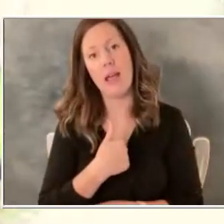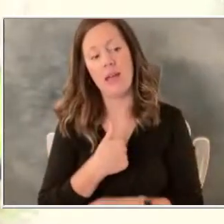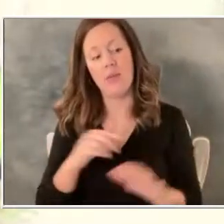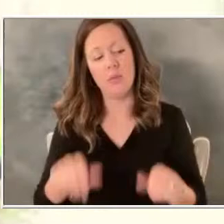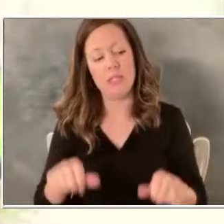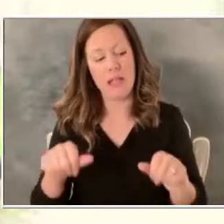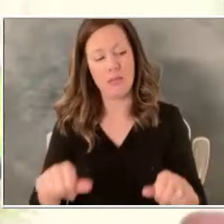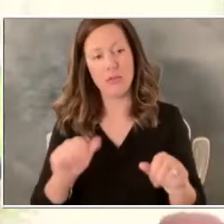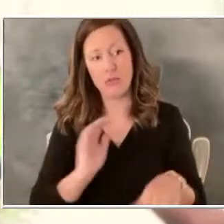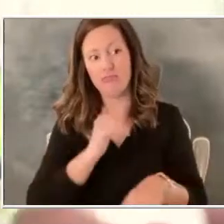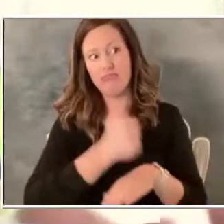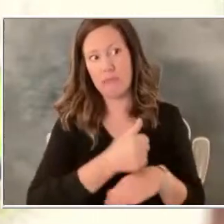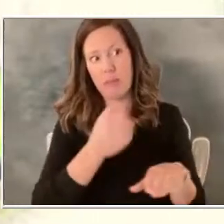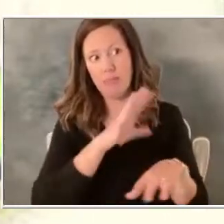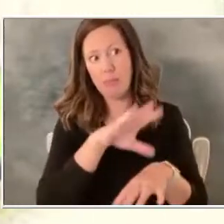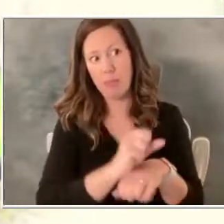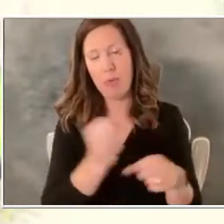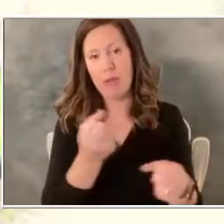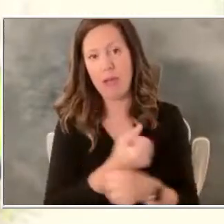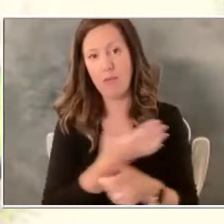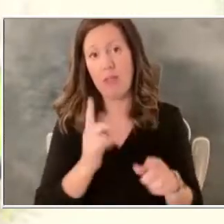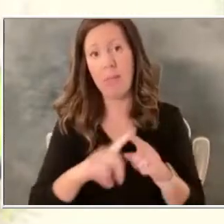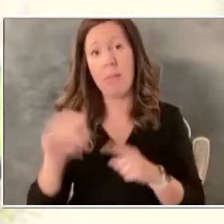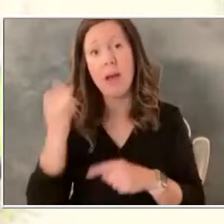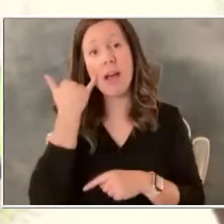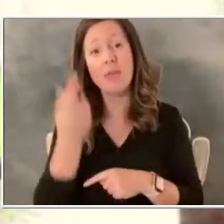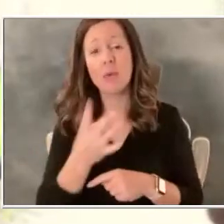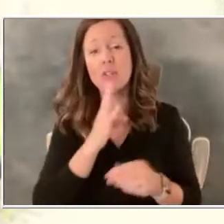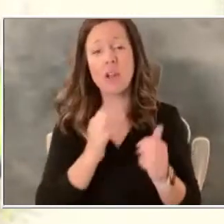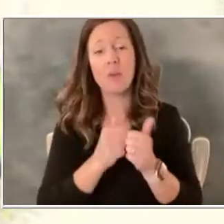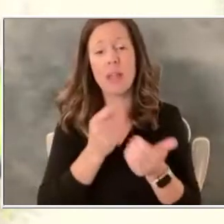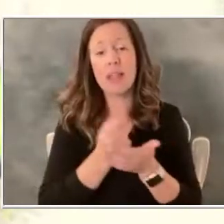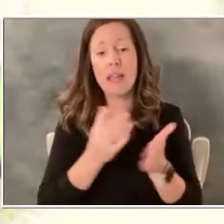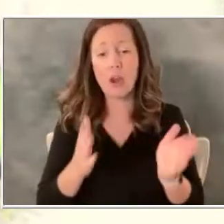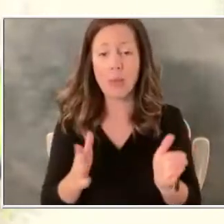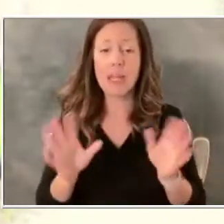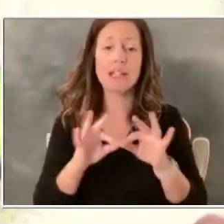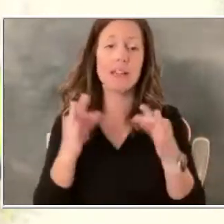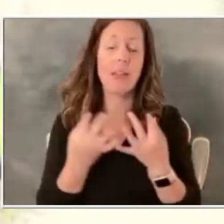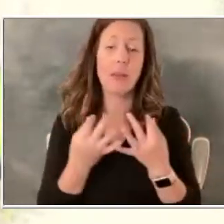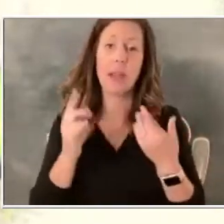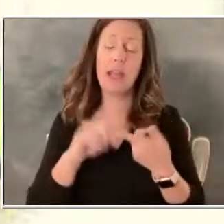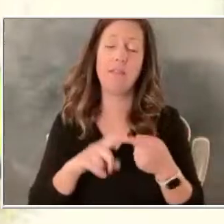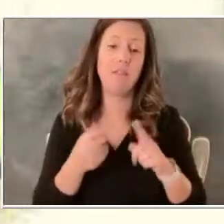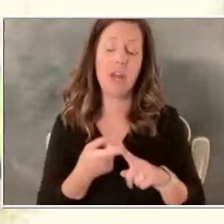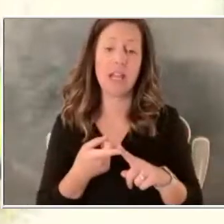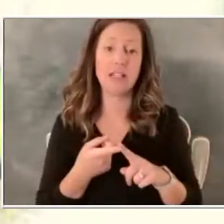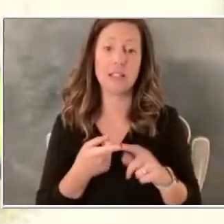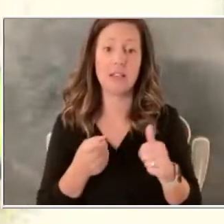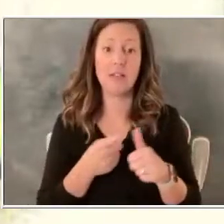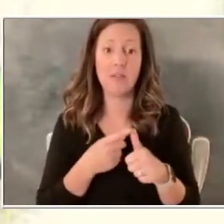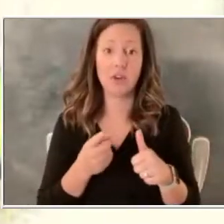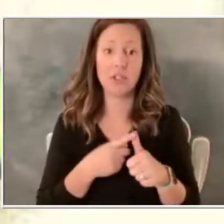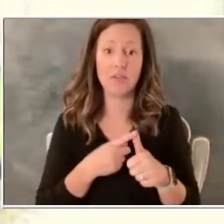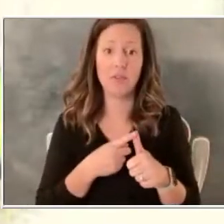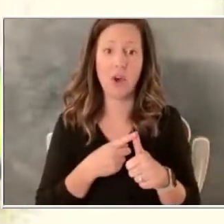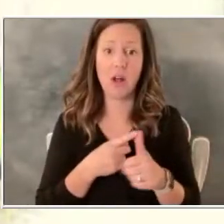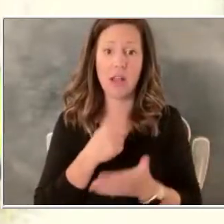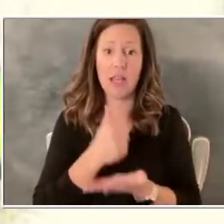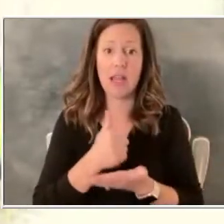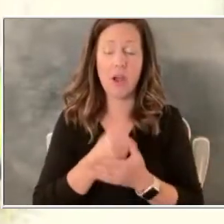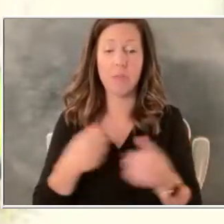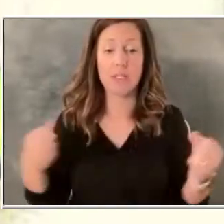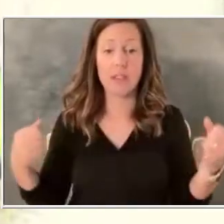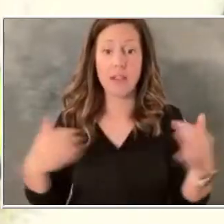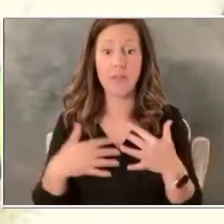to get into it. But it just depends. Like if you're talking to a therapist, if you're talking to your family, to your friends, first of all, it minimizes the fear, and when